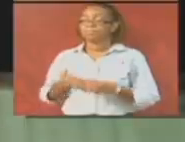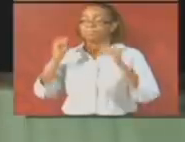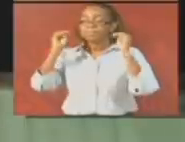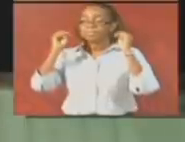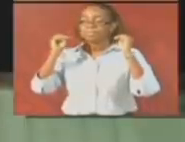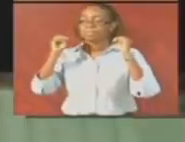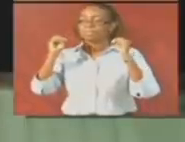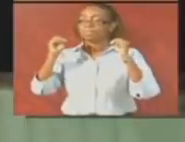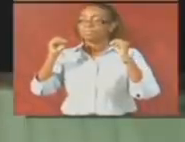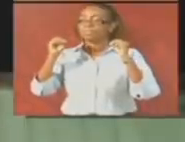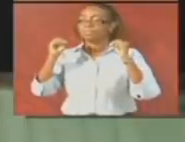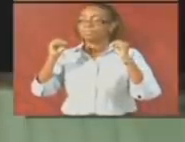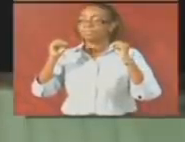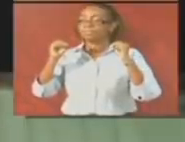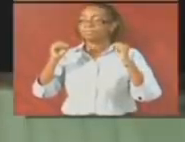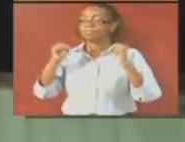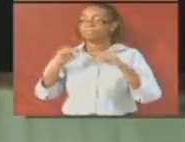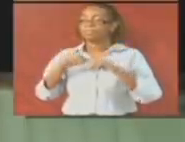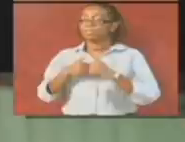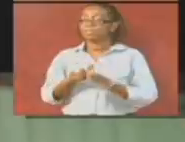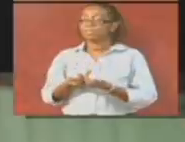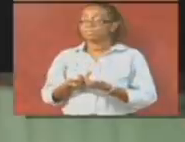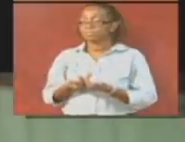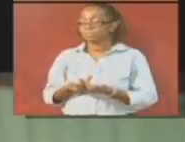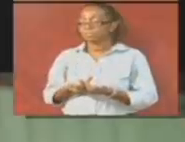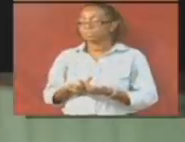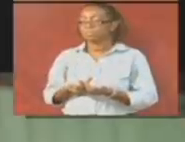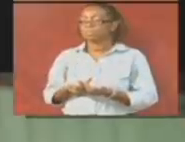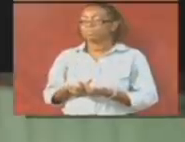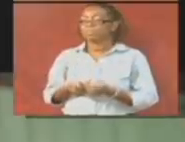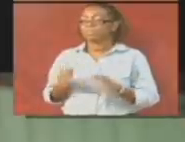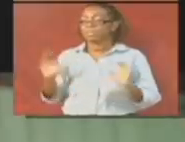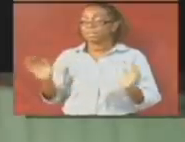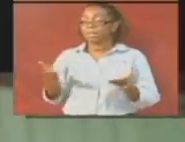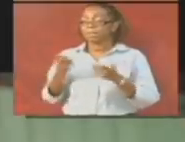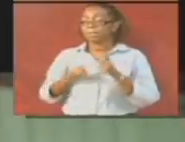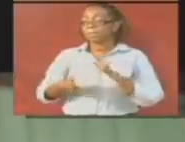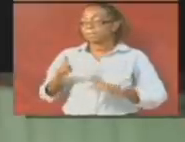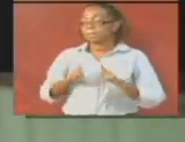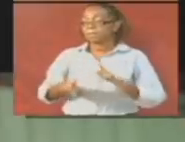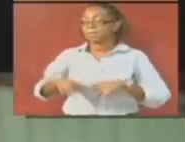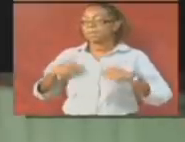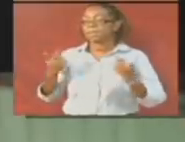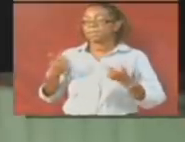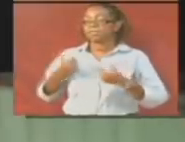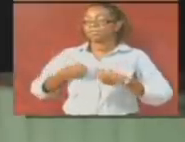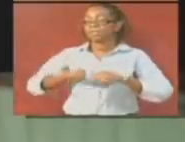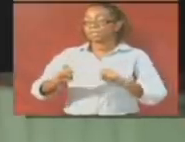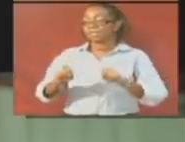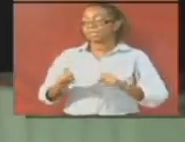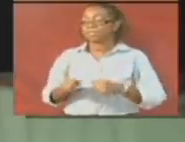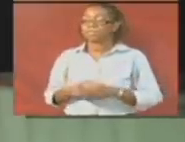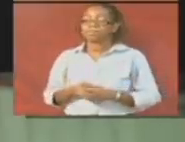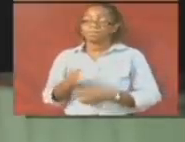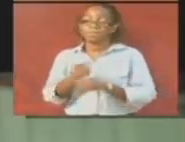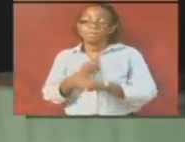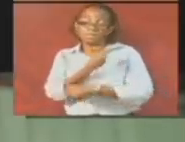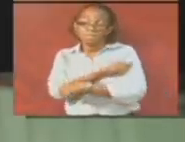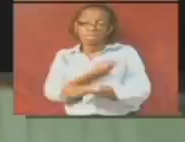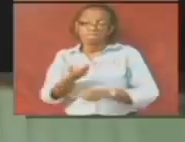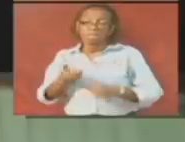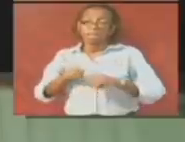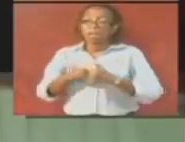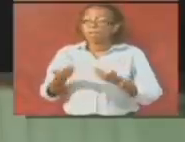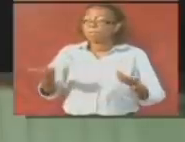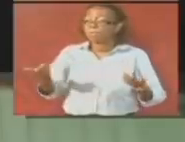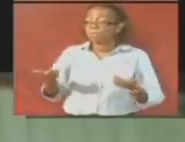the socially displaced community? Are they able to get it? How are they being educated? And has anybody from that community received